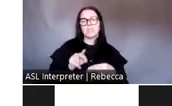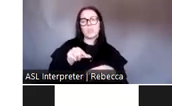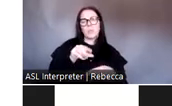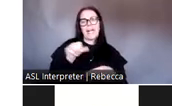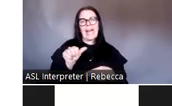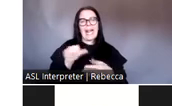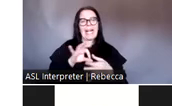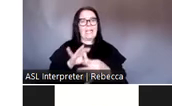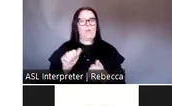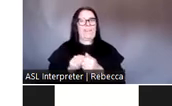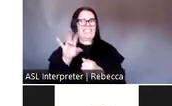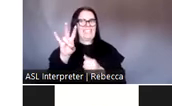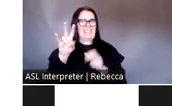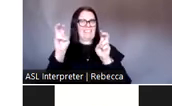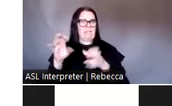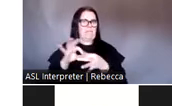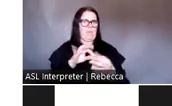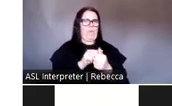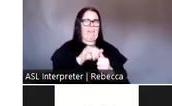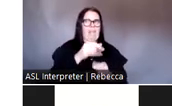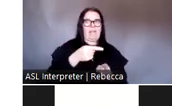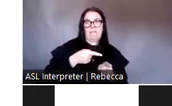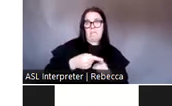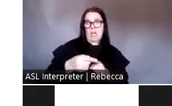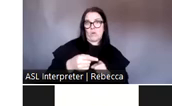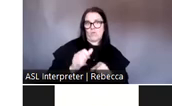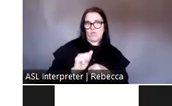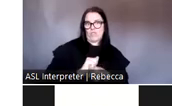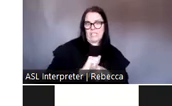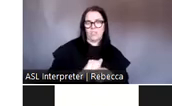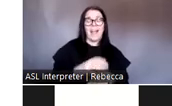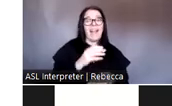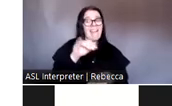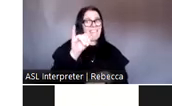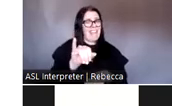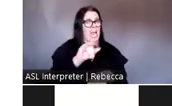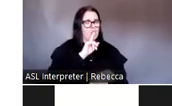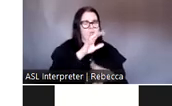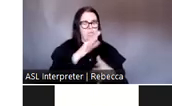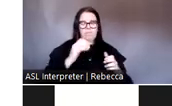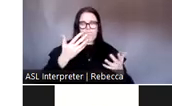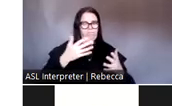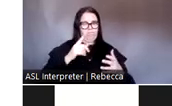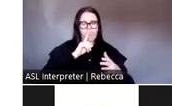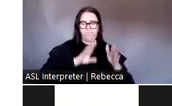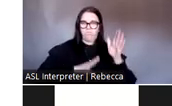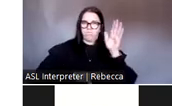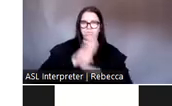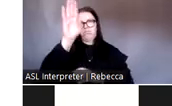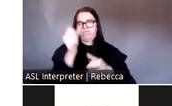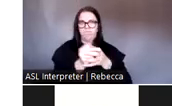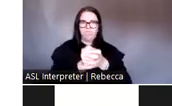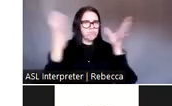And then because this is such a huge and fast emerging topic, we'll take a little bit of a look, just a few moments,